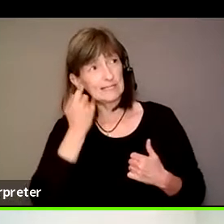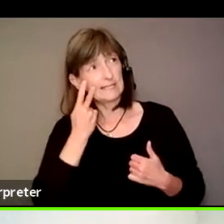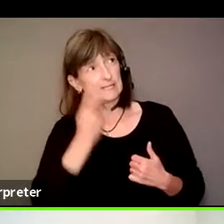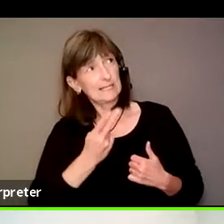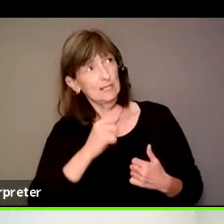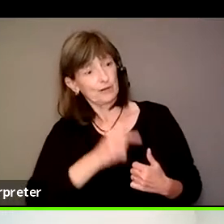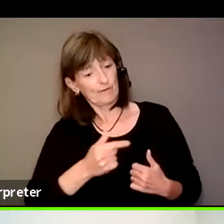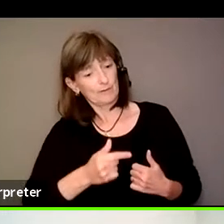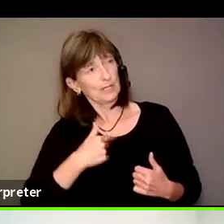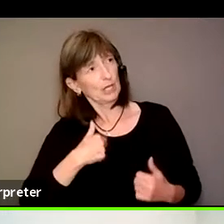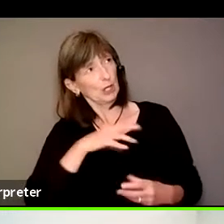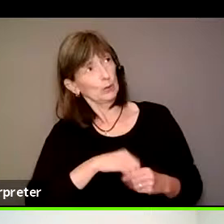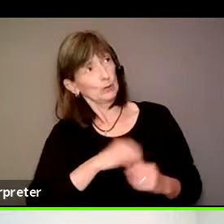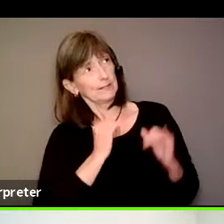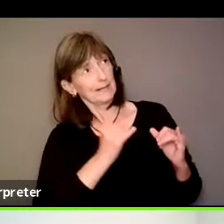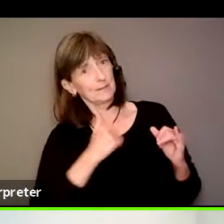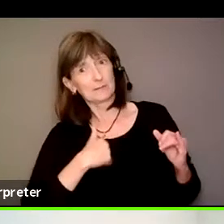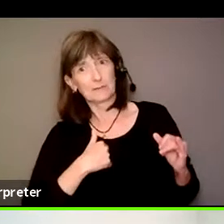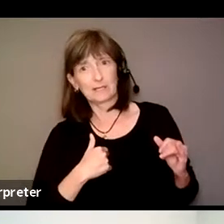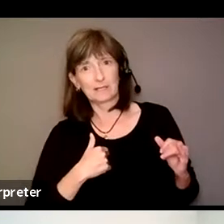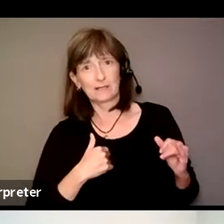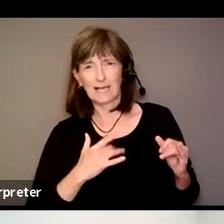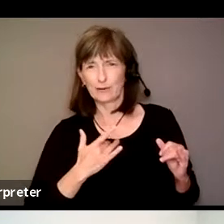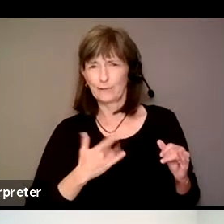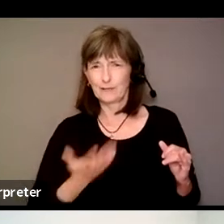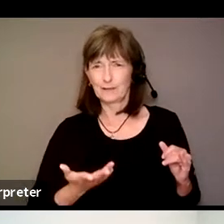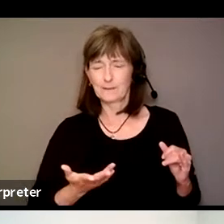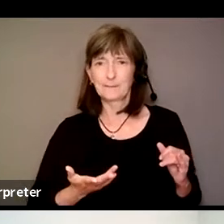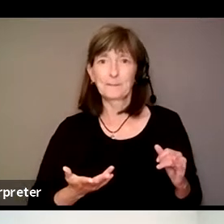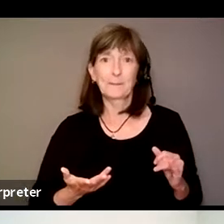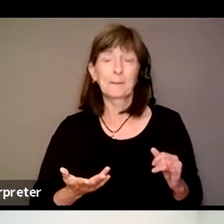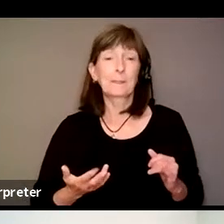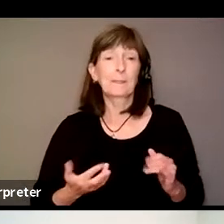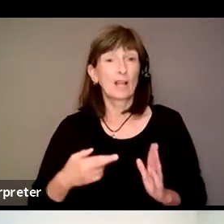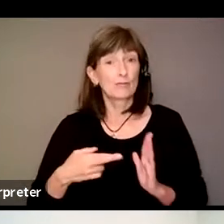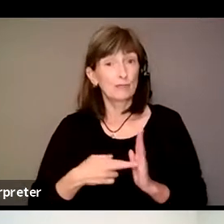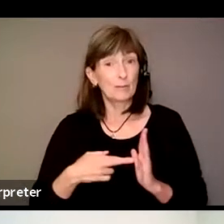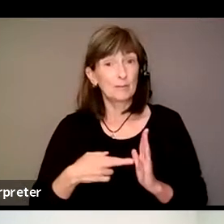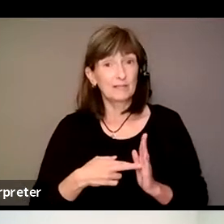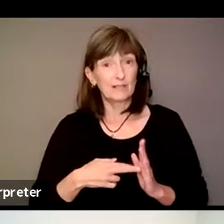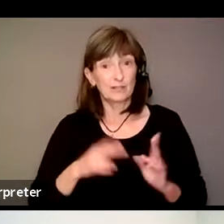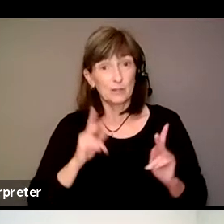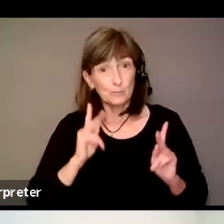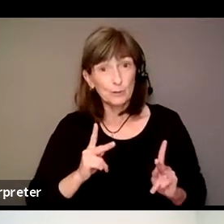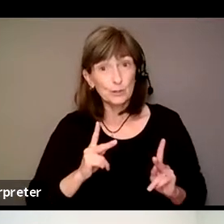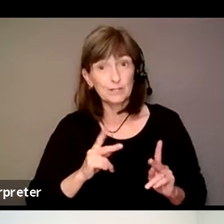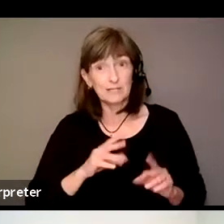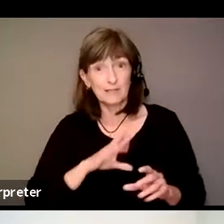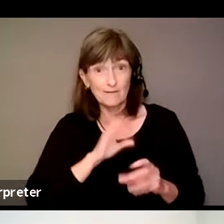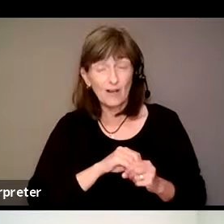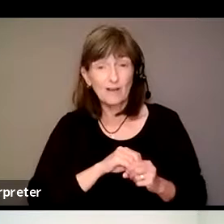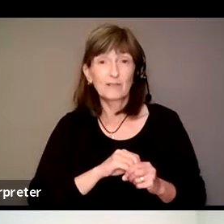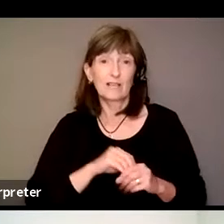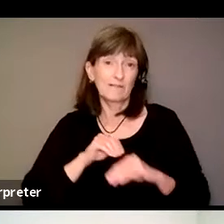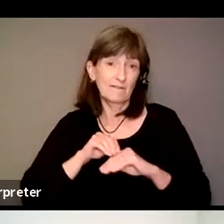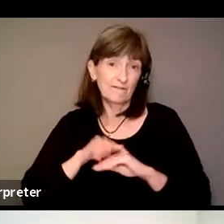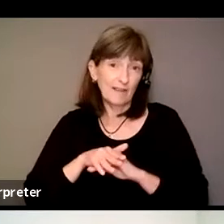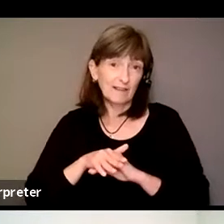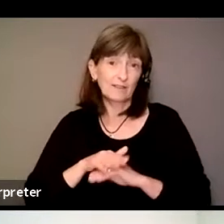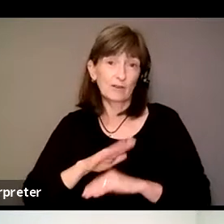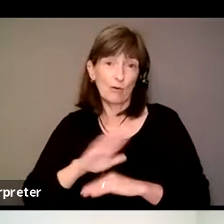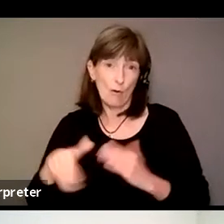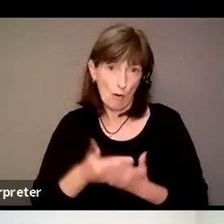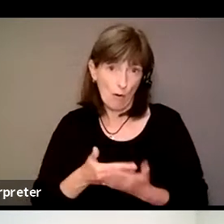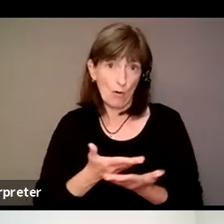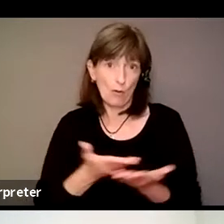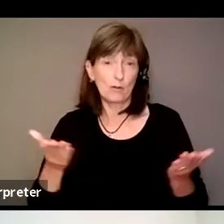element reflected in their councils? So representation is something that affects everyone. You are more comfortable when